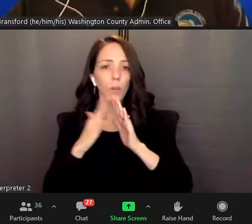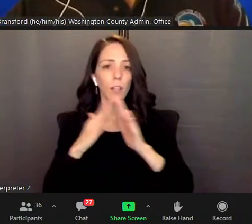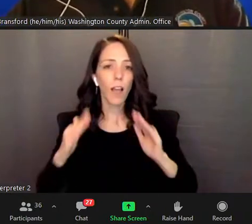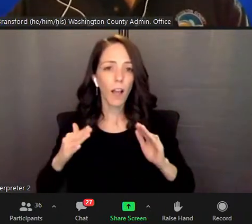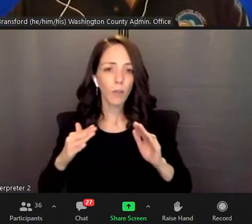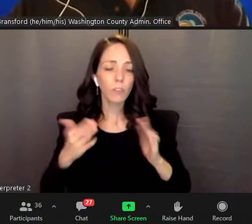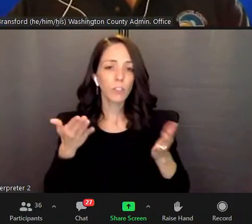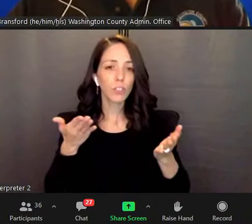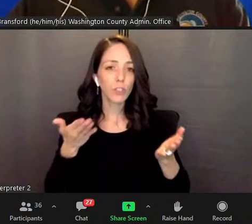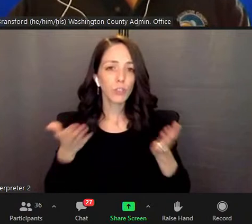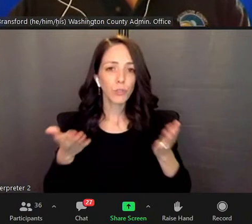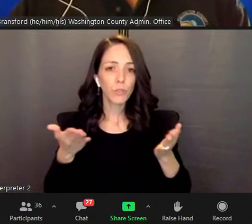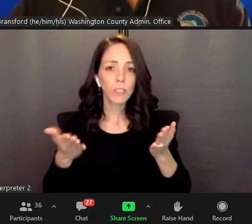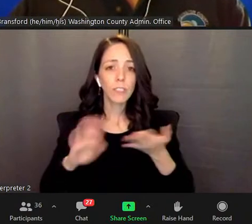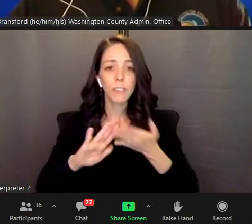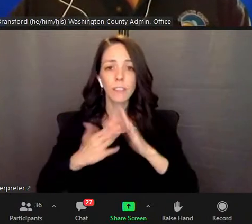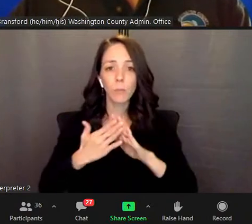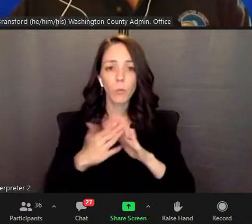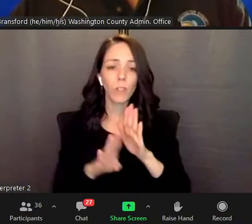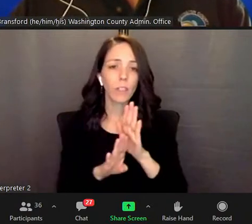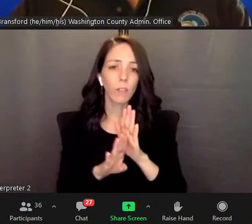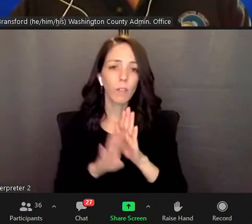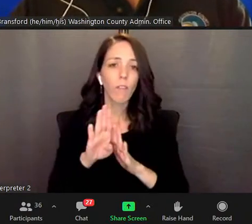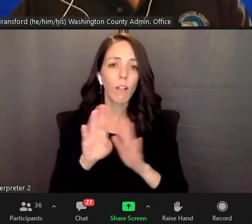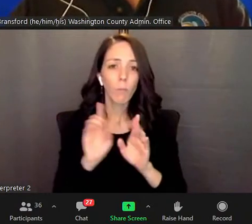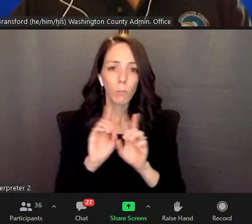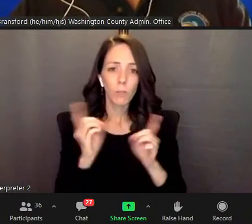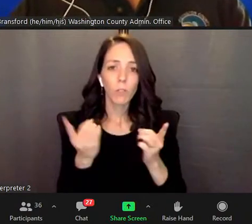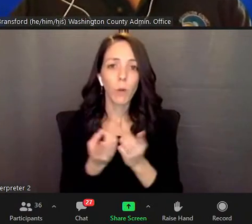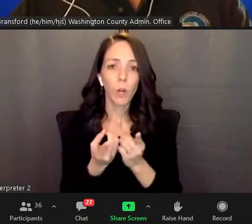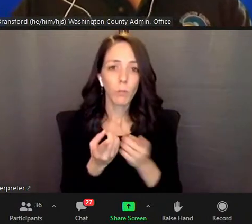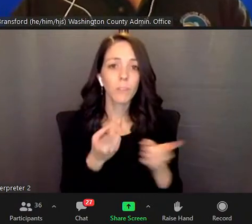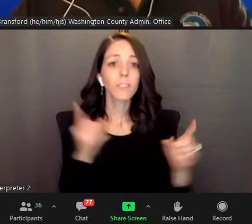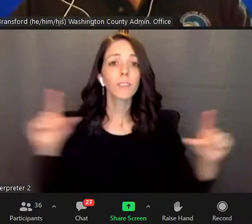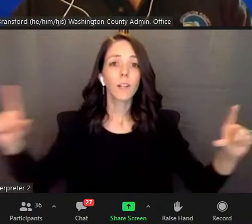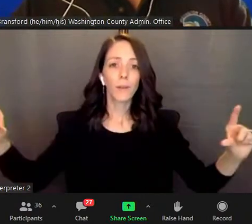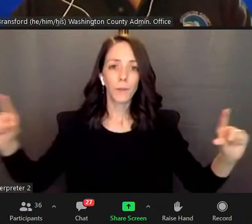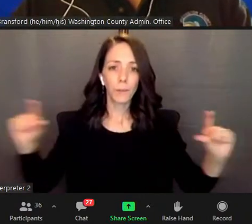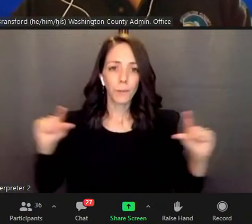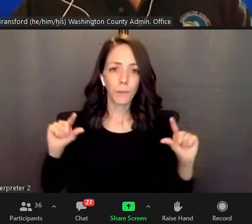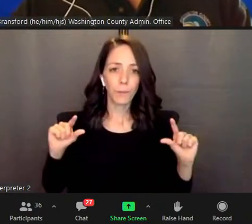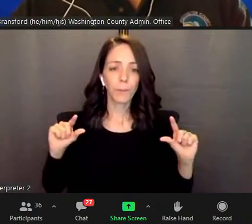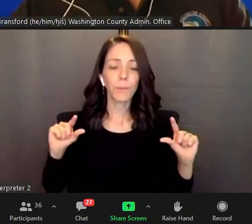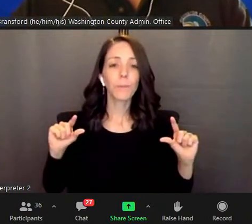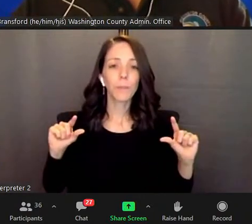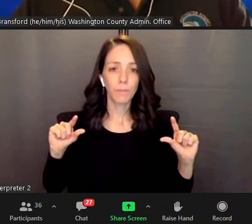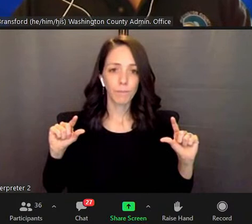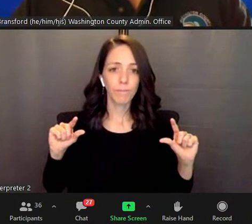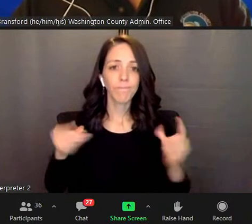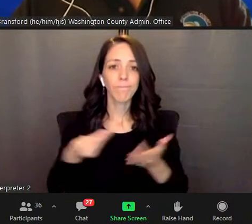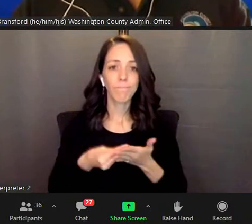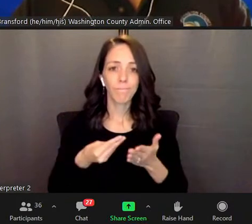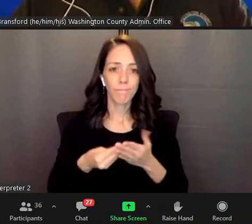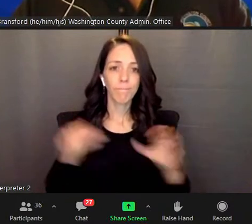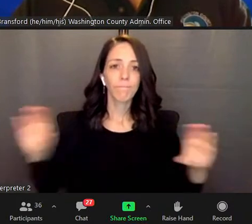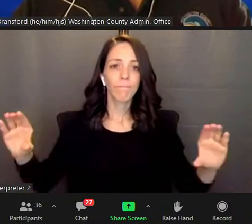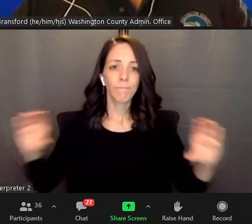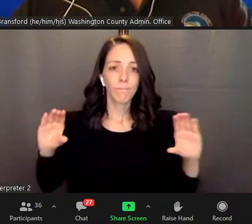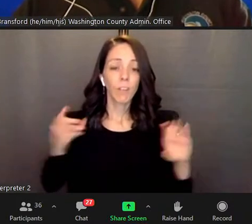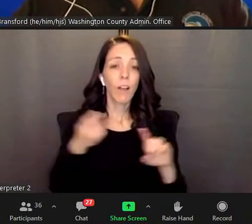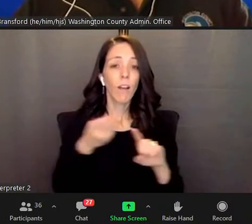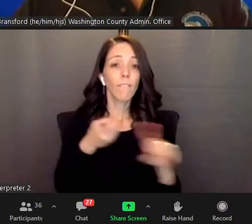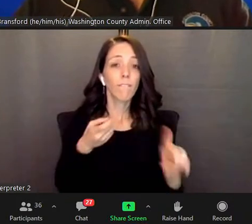Development, departments have received funds directly from HUD for